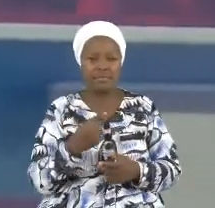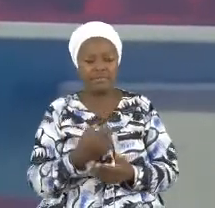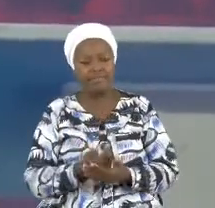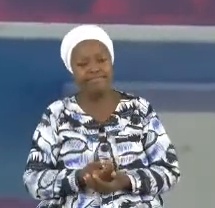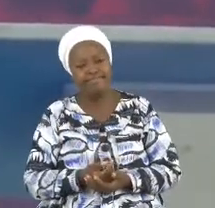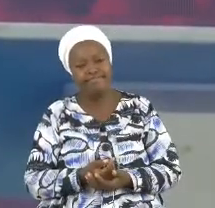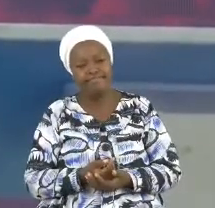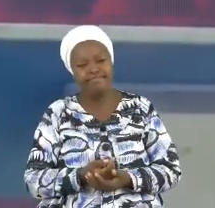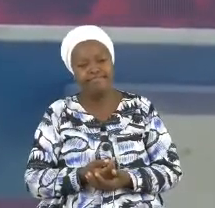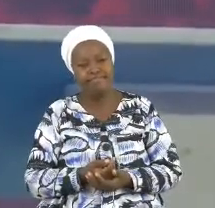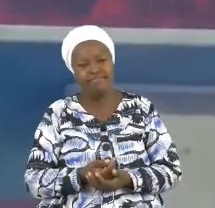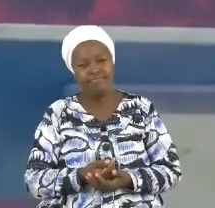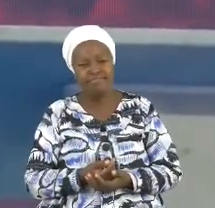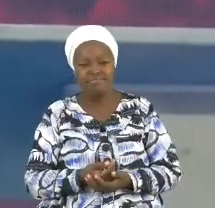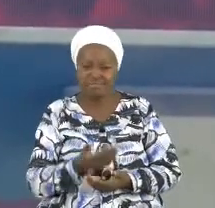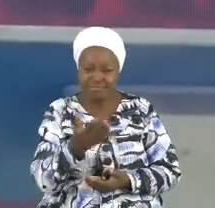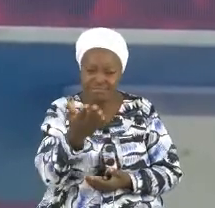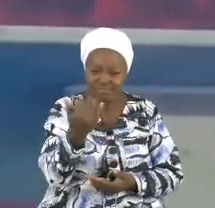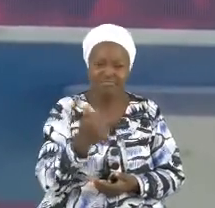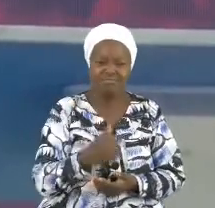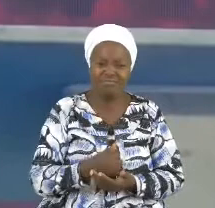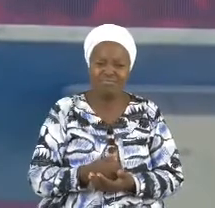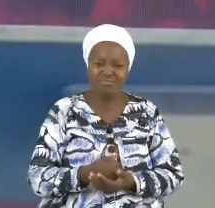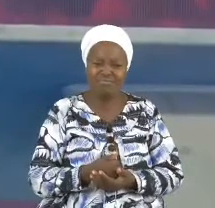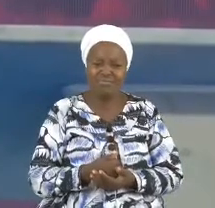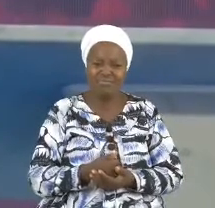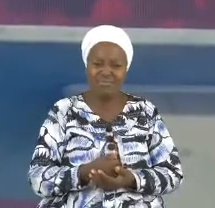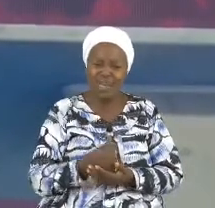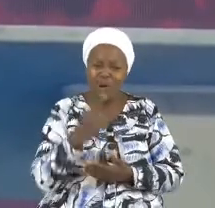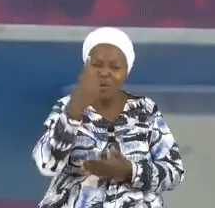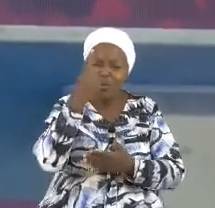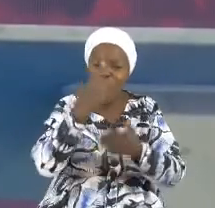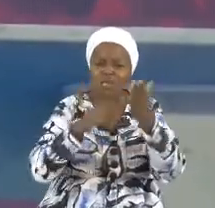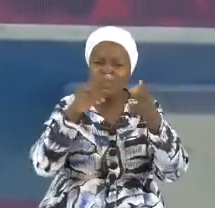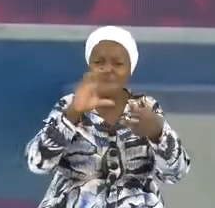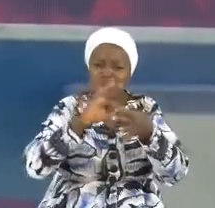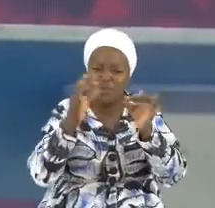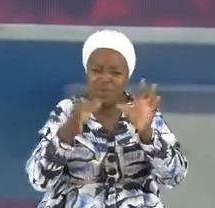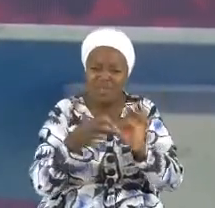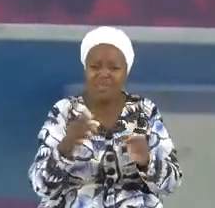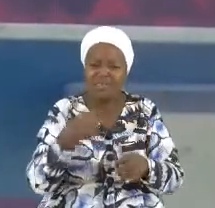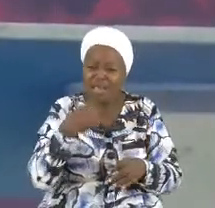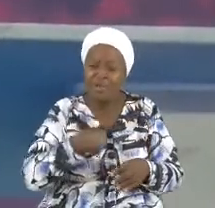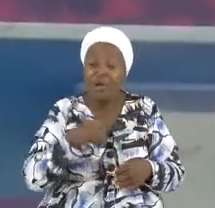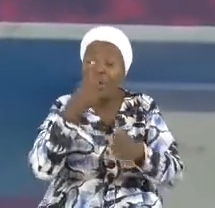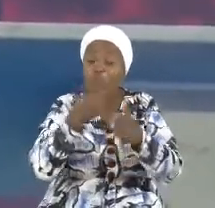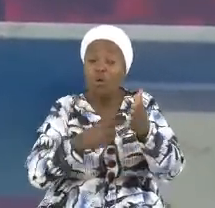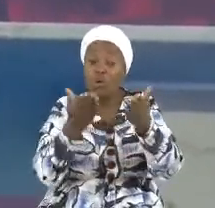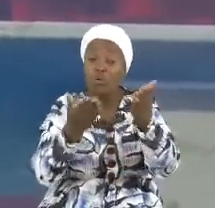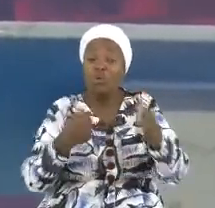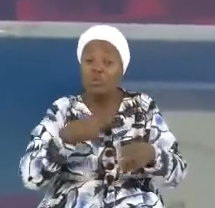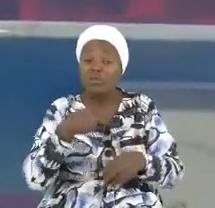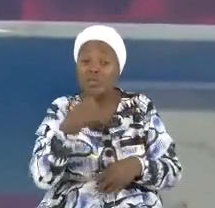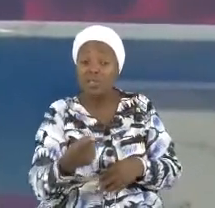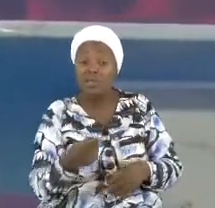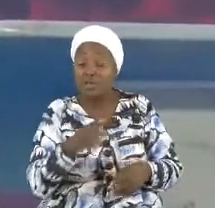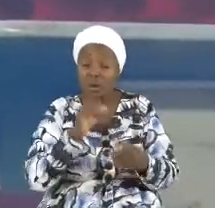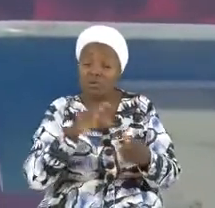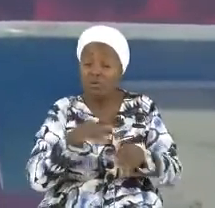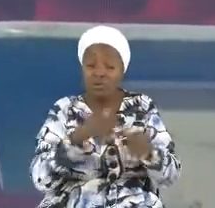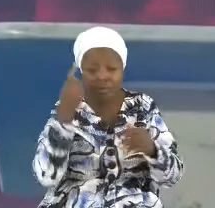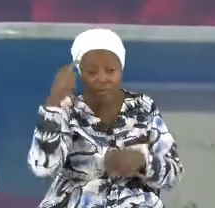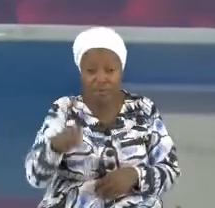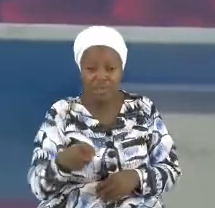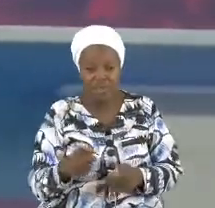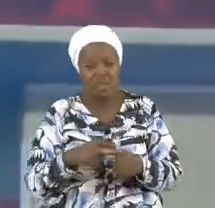tell me your story. What do you want? What should we do? He said, I want to be free from this kind of thing.